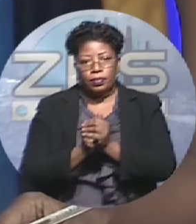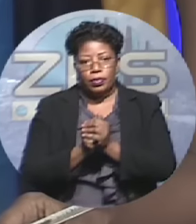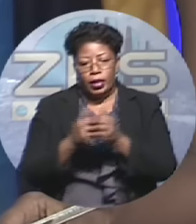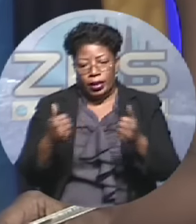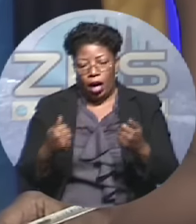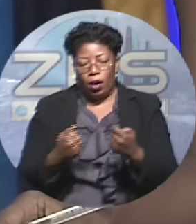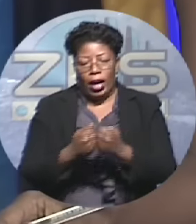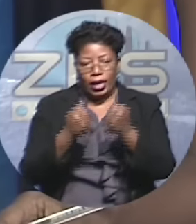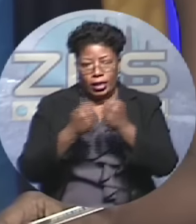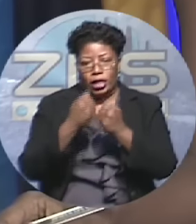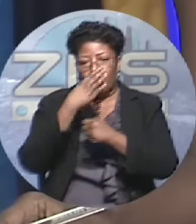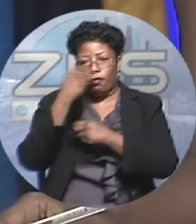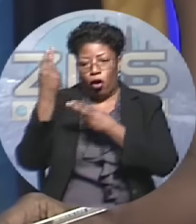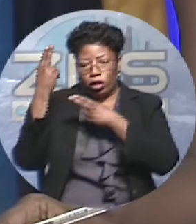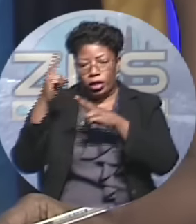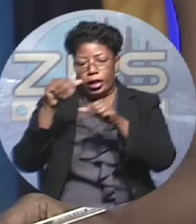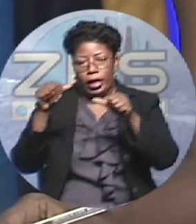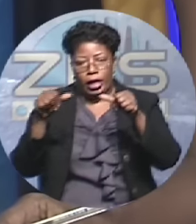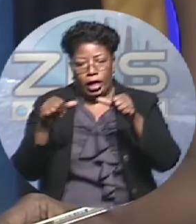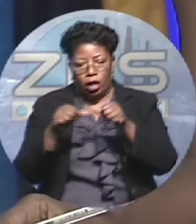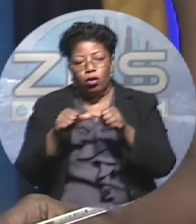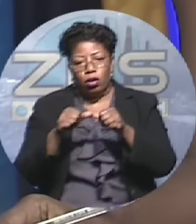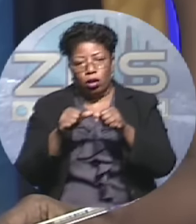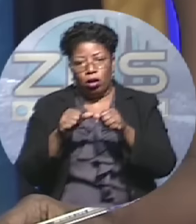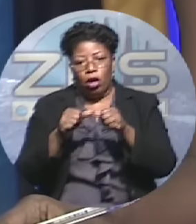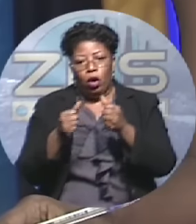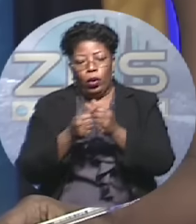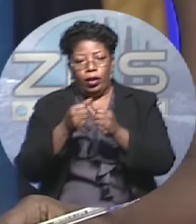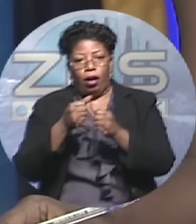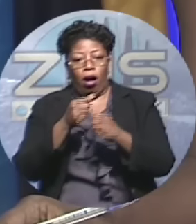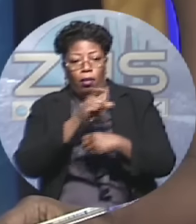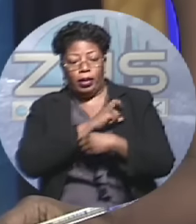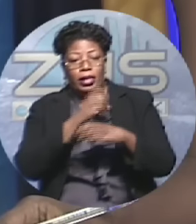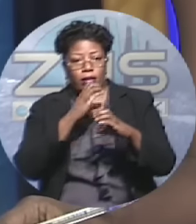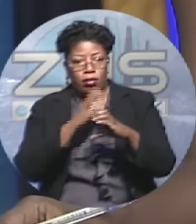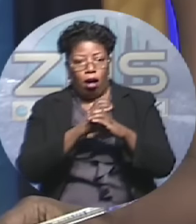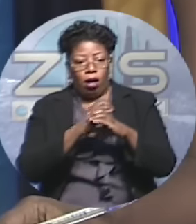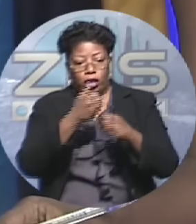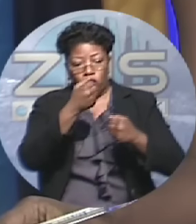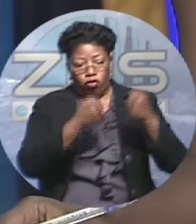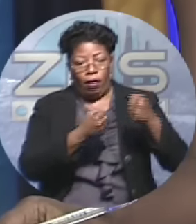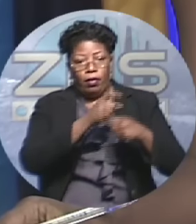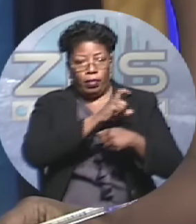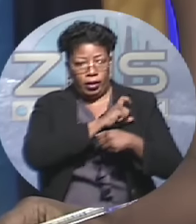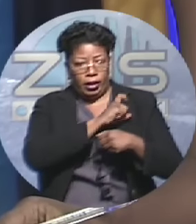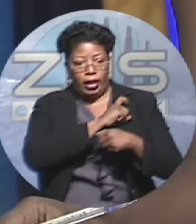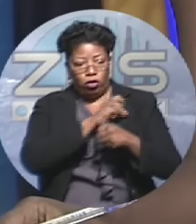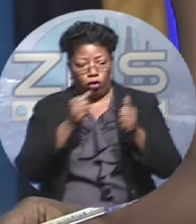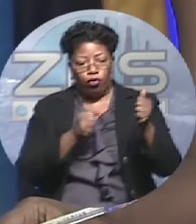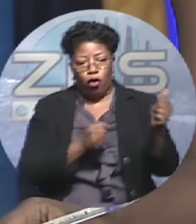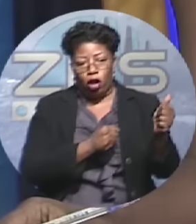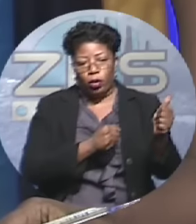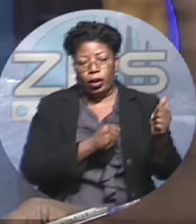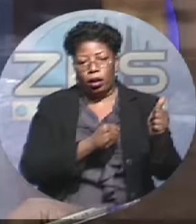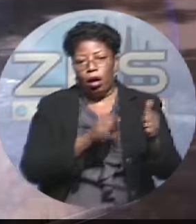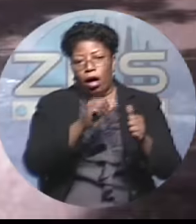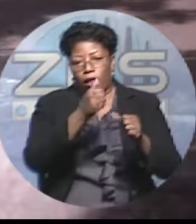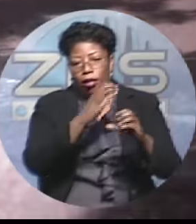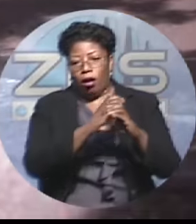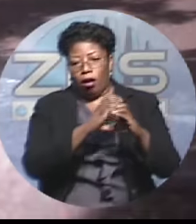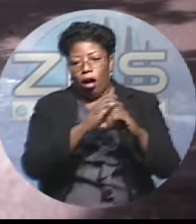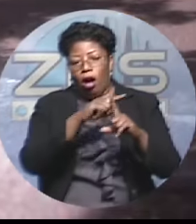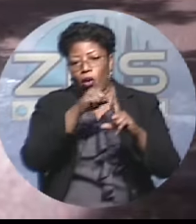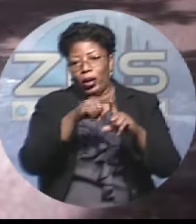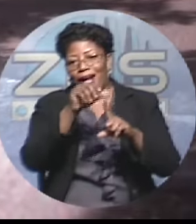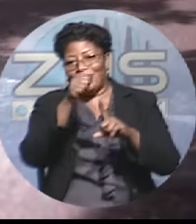An accident in the Fox Hill area today involving a police car. We understand that the driver of that police car was in pursuit of a vehicle when another car